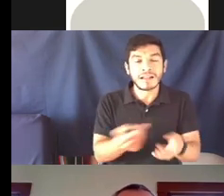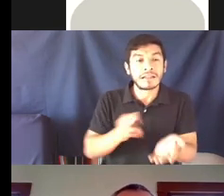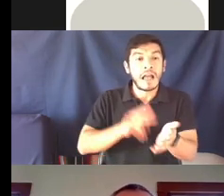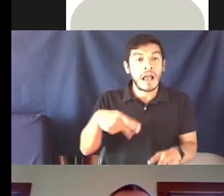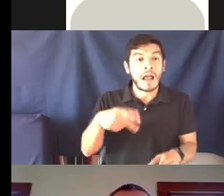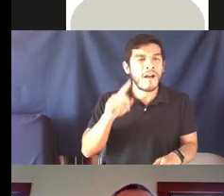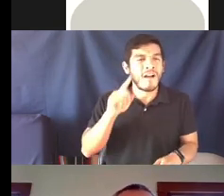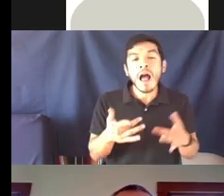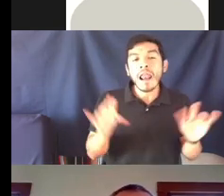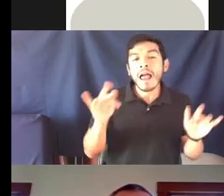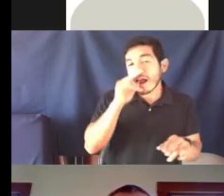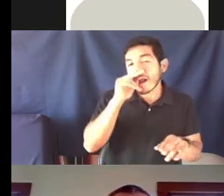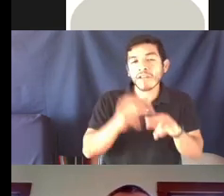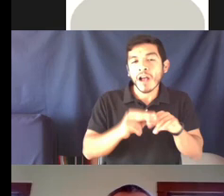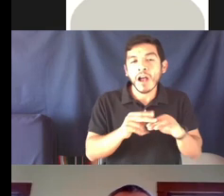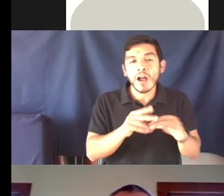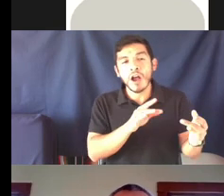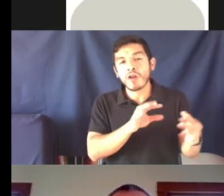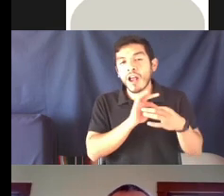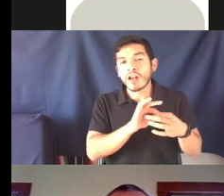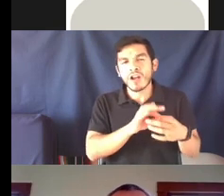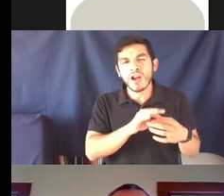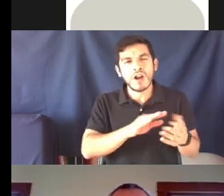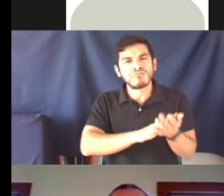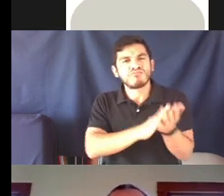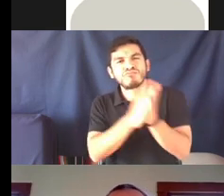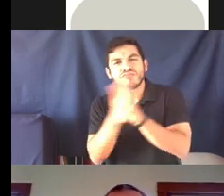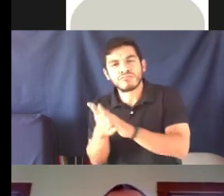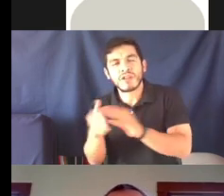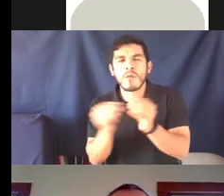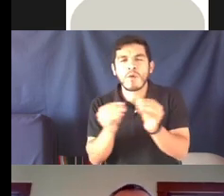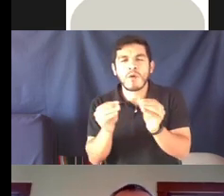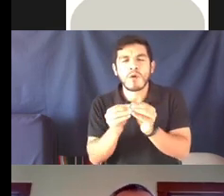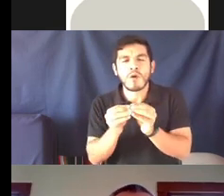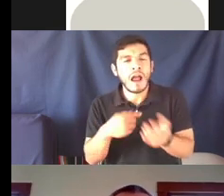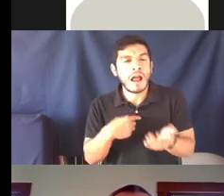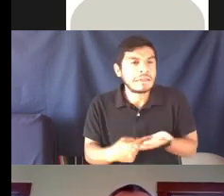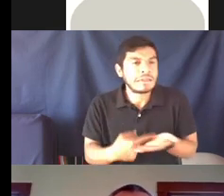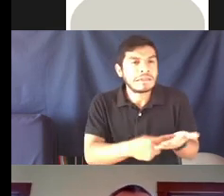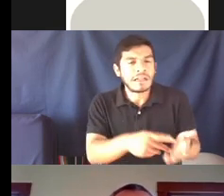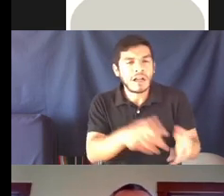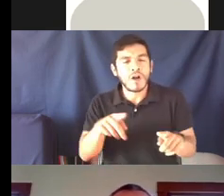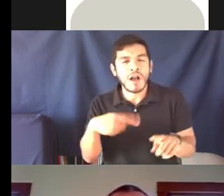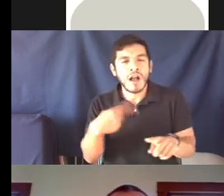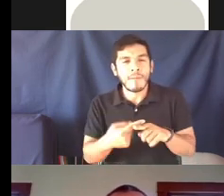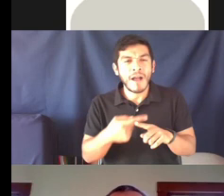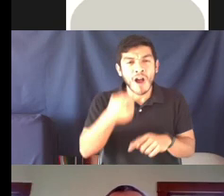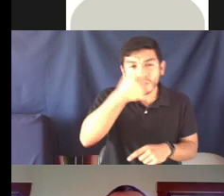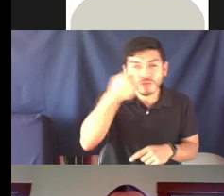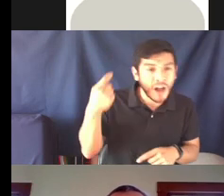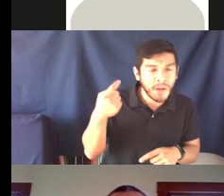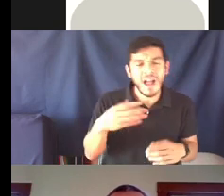was now turned into something where I'm talking to this young person about trauma and grief and maybe even the loss of a loved one from